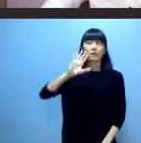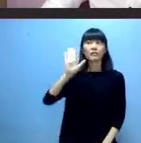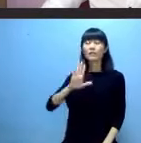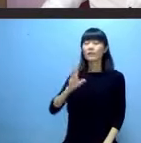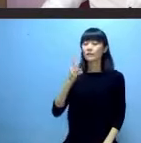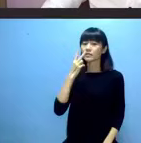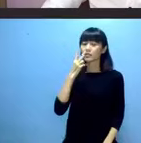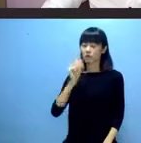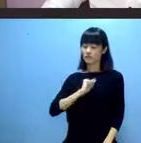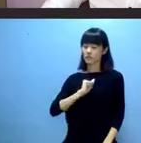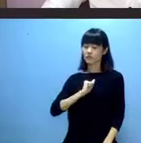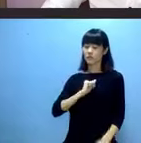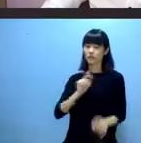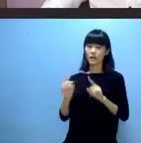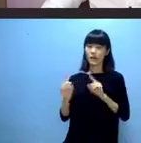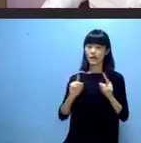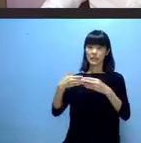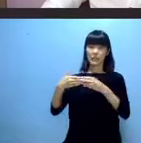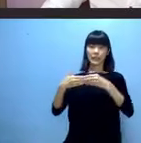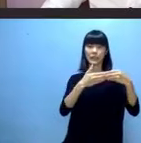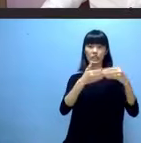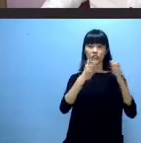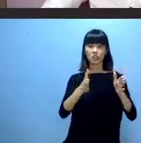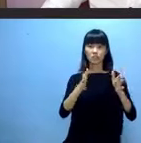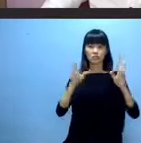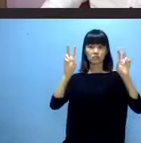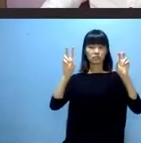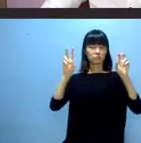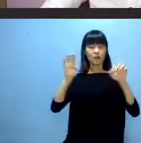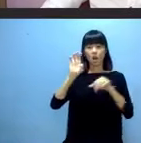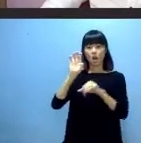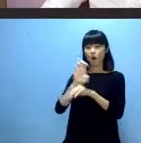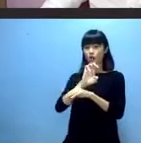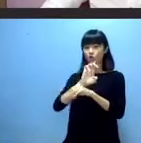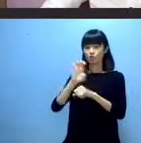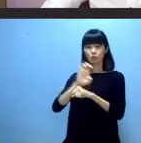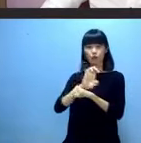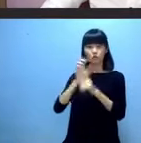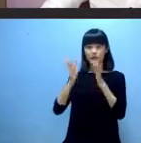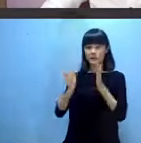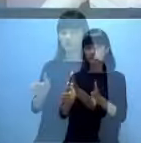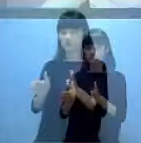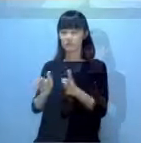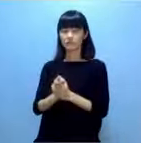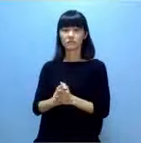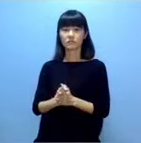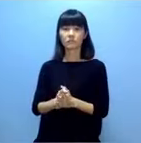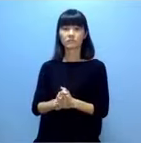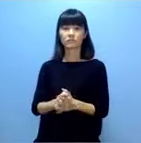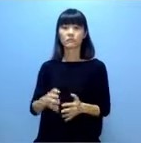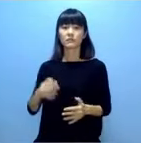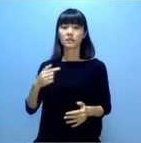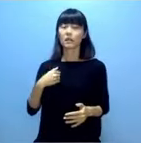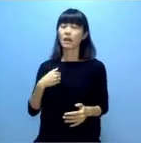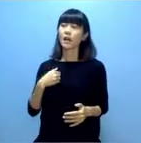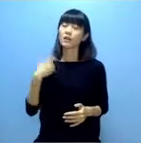a leader, as an entrepreneur. I always found these labels very